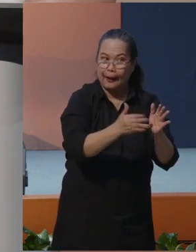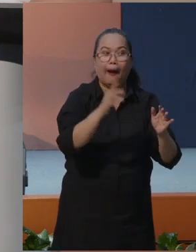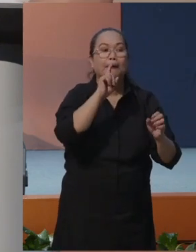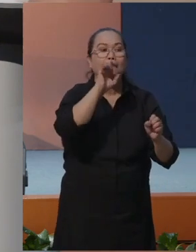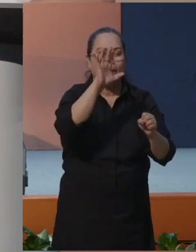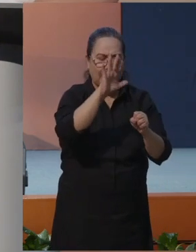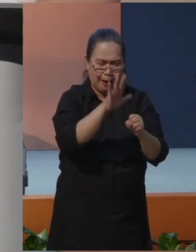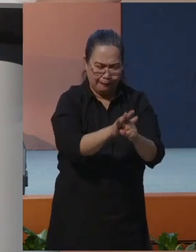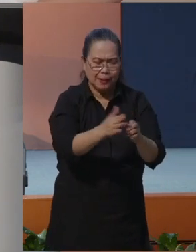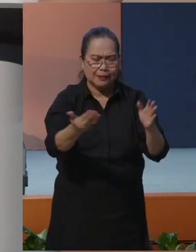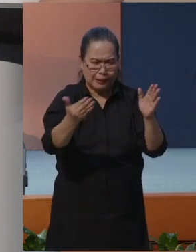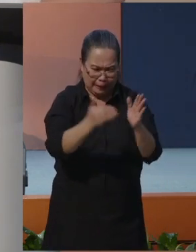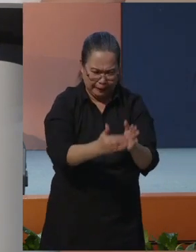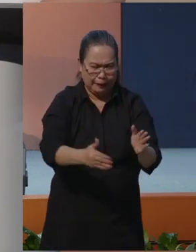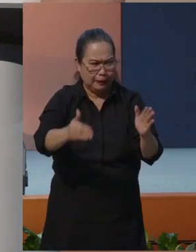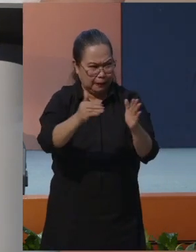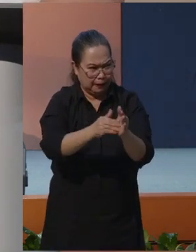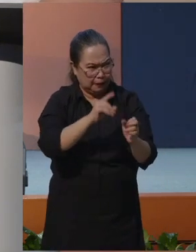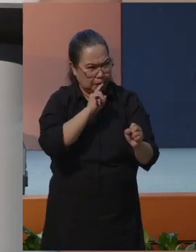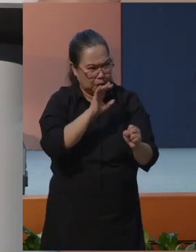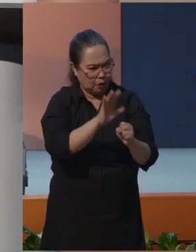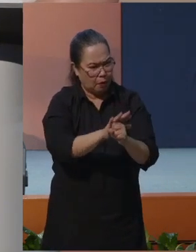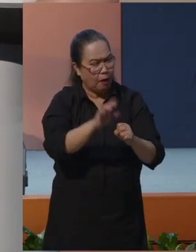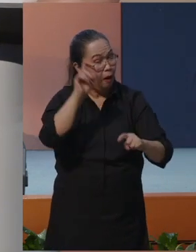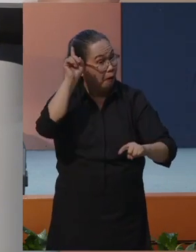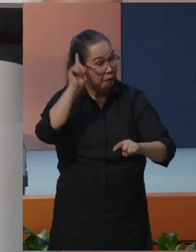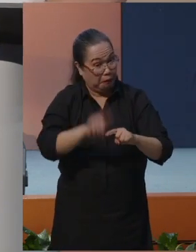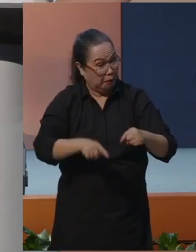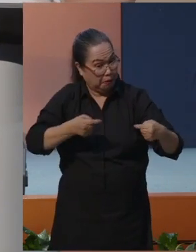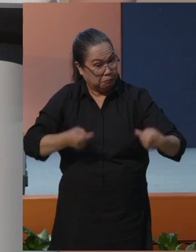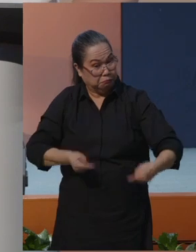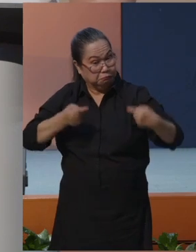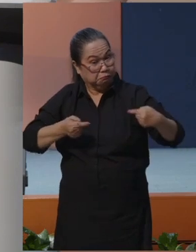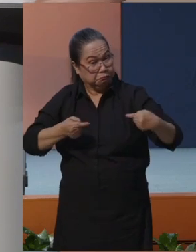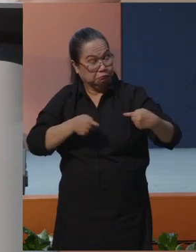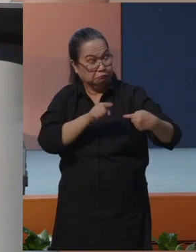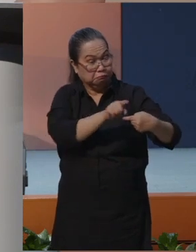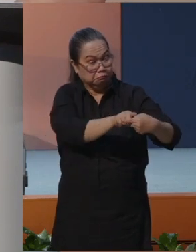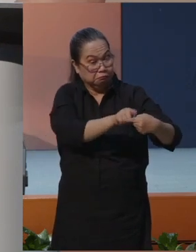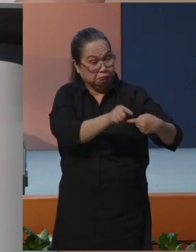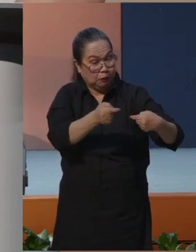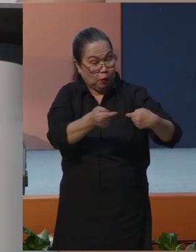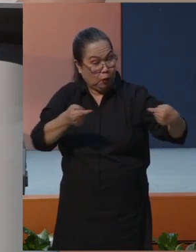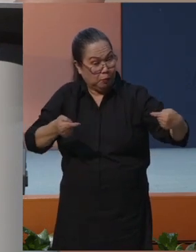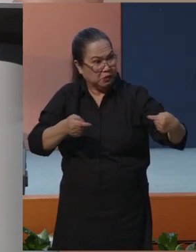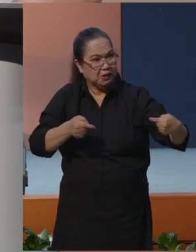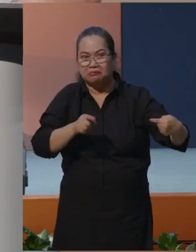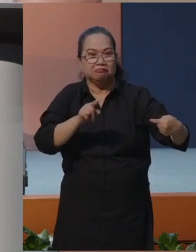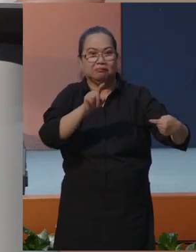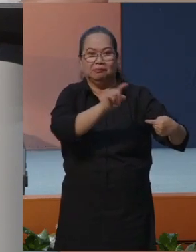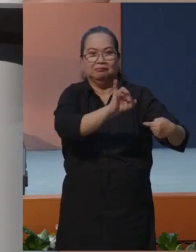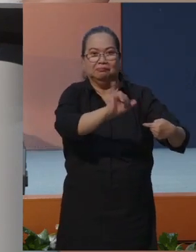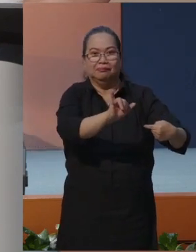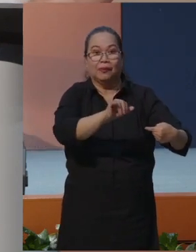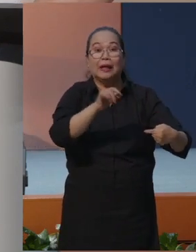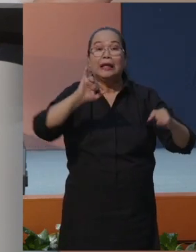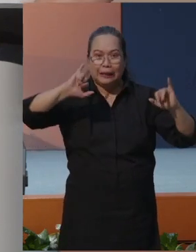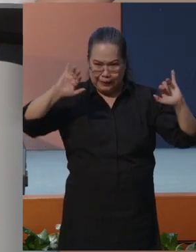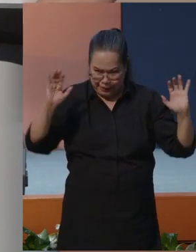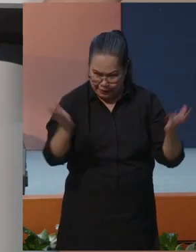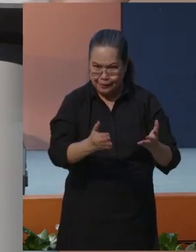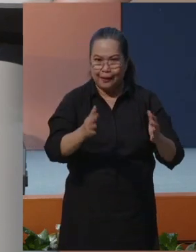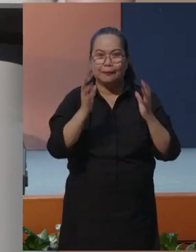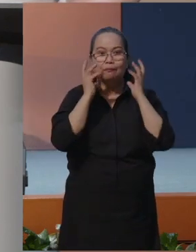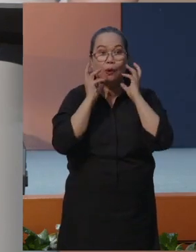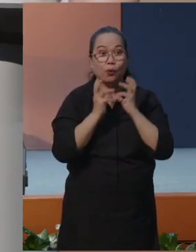ito. No man shall be able to stand before you all the days of your life. Just as I was with Moses, so I will be with you. I